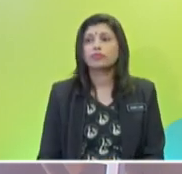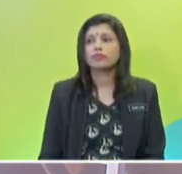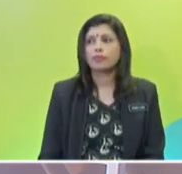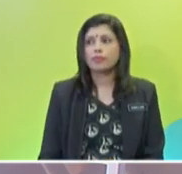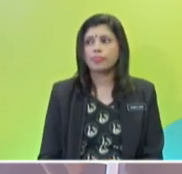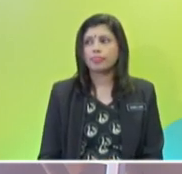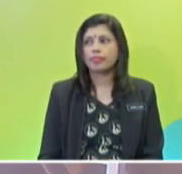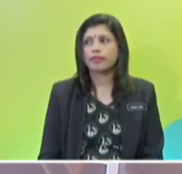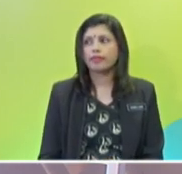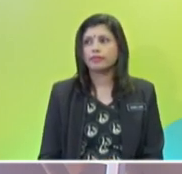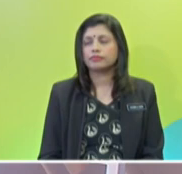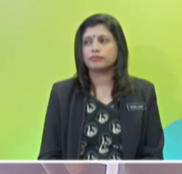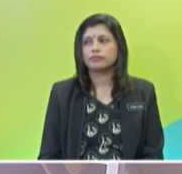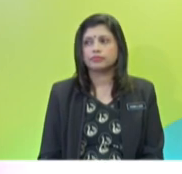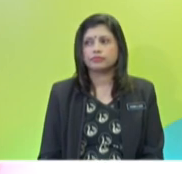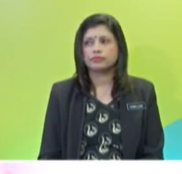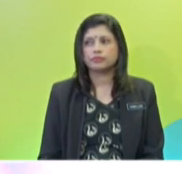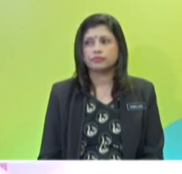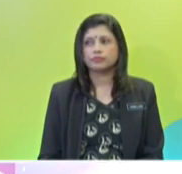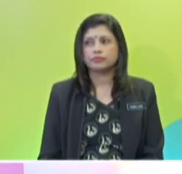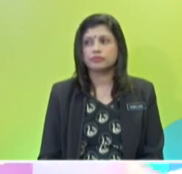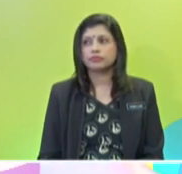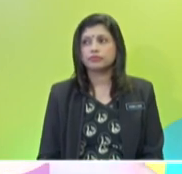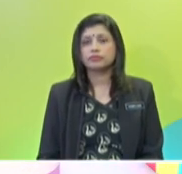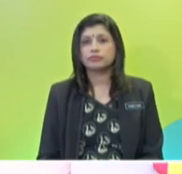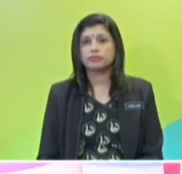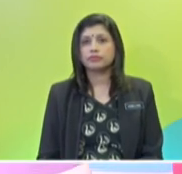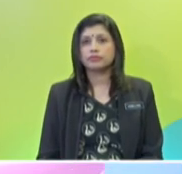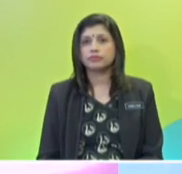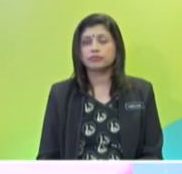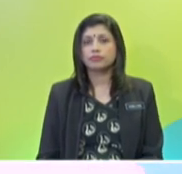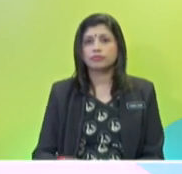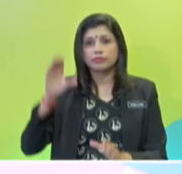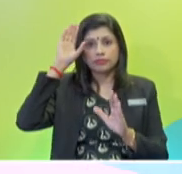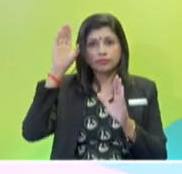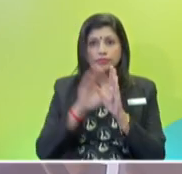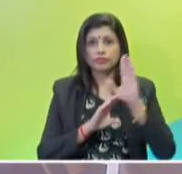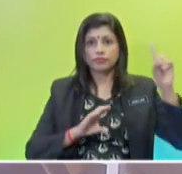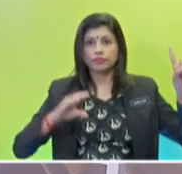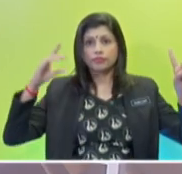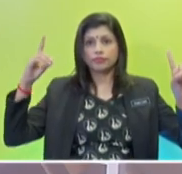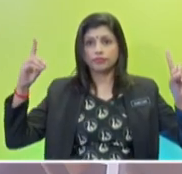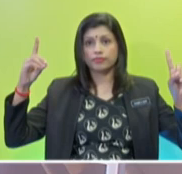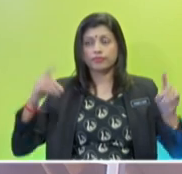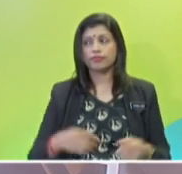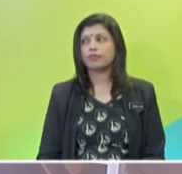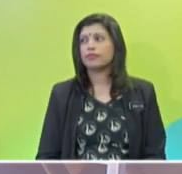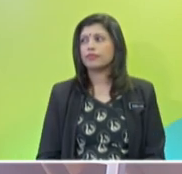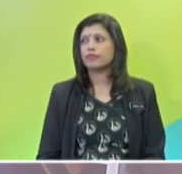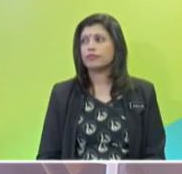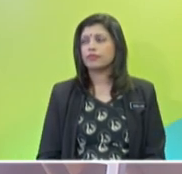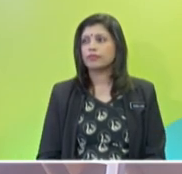not. Okay, let's check the answers. Picture 1 is D, correct? Correct, teacher. Very